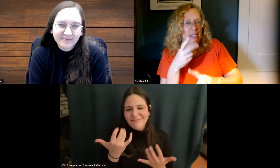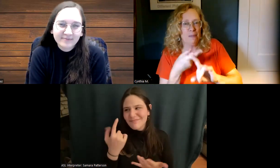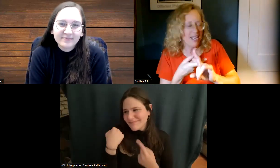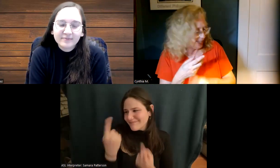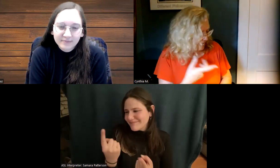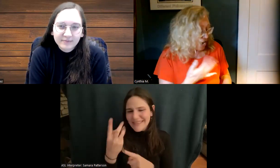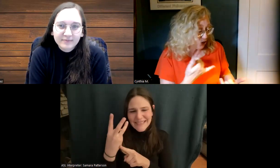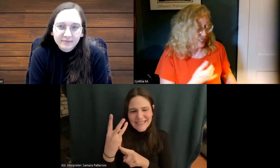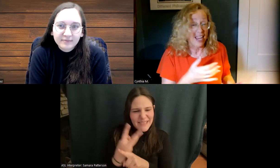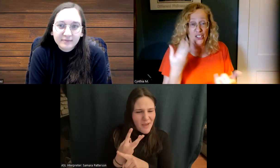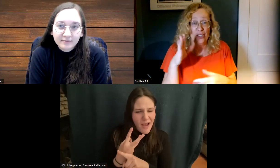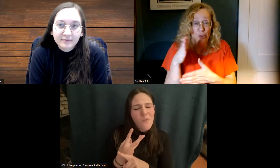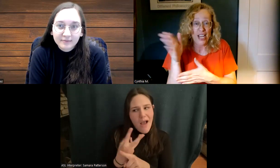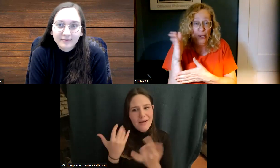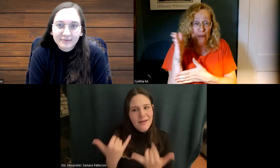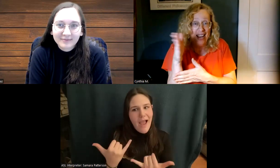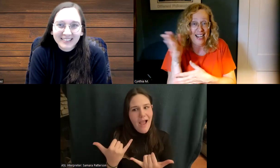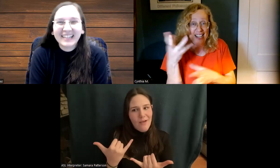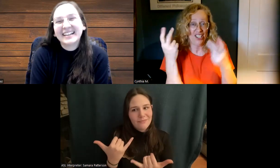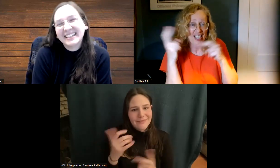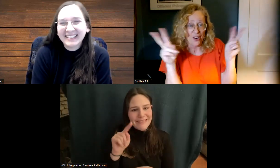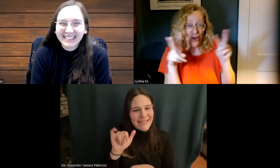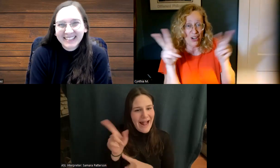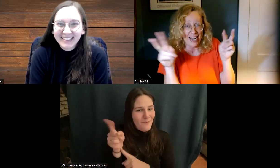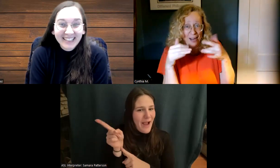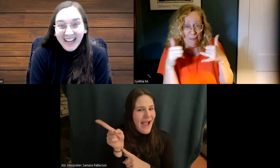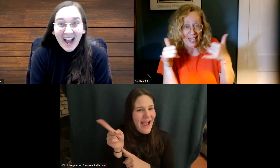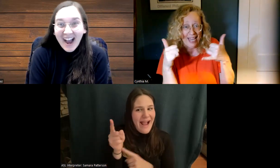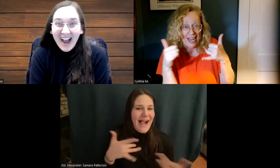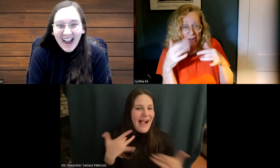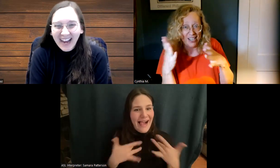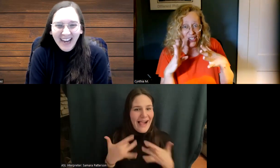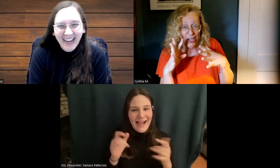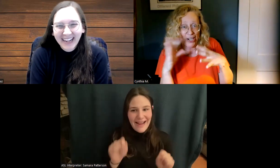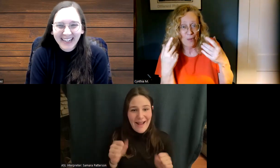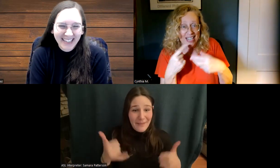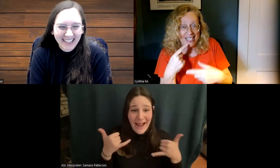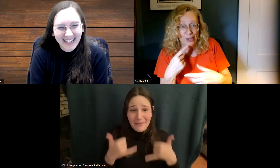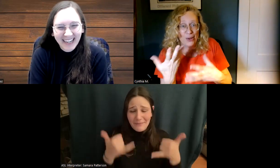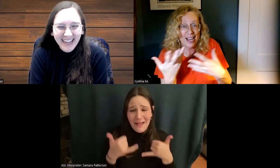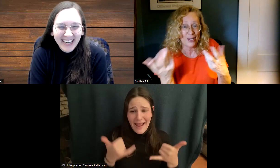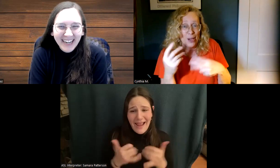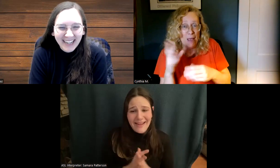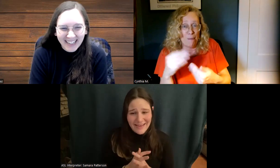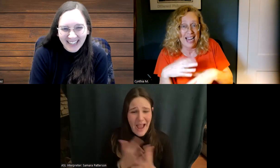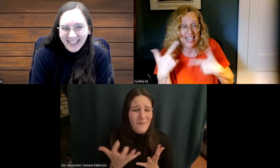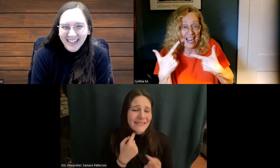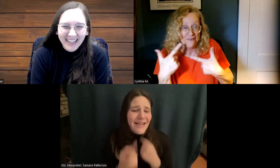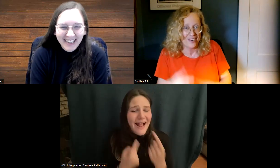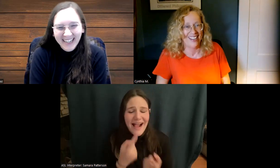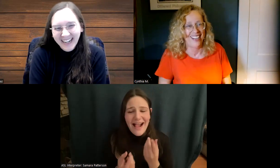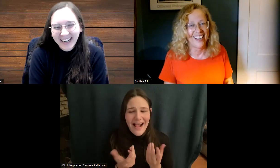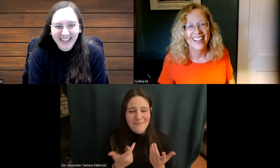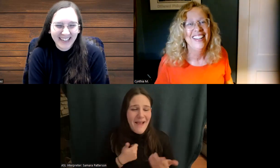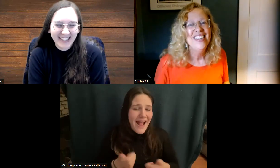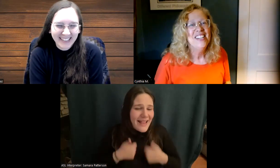last 6 months, and now her tail's wagging, and she's like, oh, can I come play? I want to talk. I want to tell you guys all about my life.